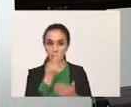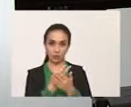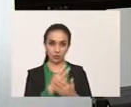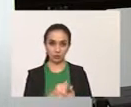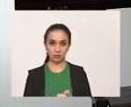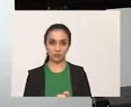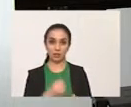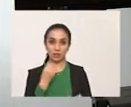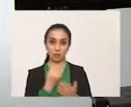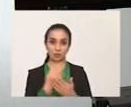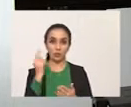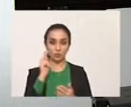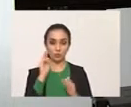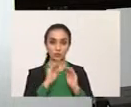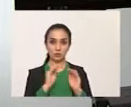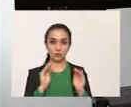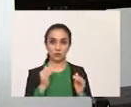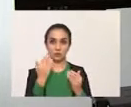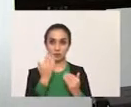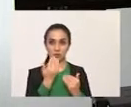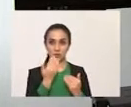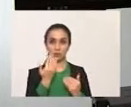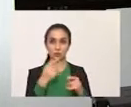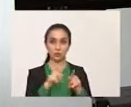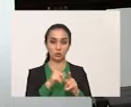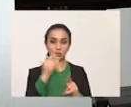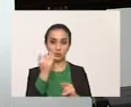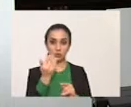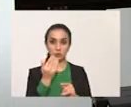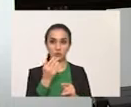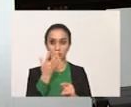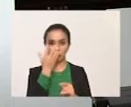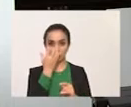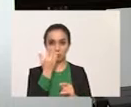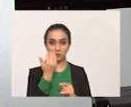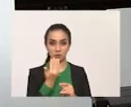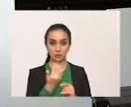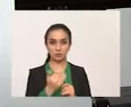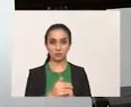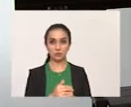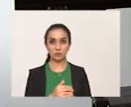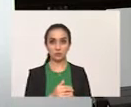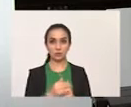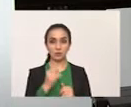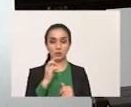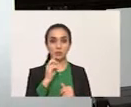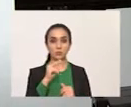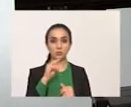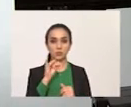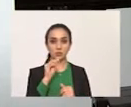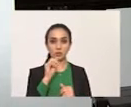ko'rinadi. Aziz o'quvchilar, siz quyidagi rasmda pichan